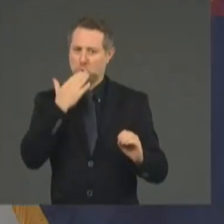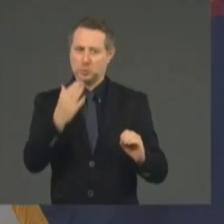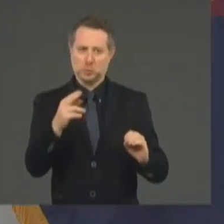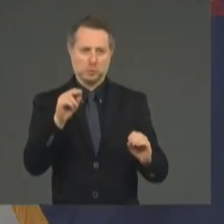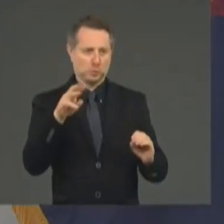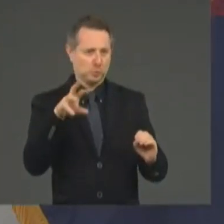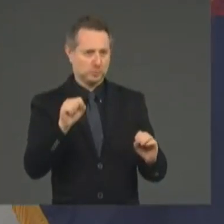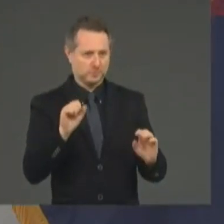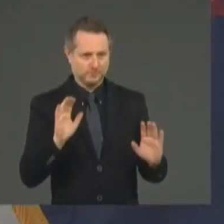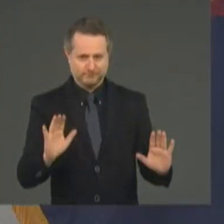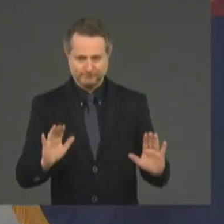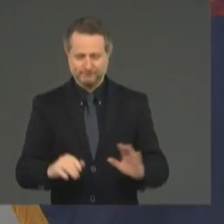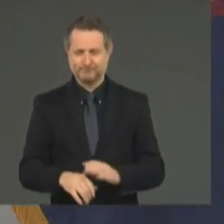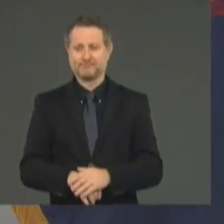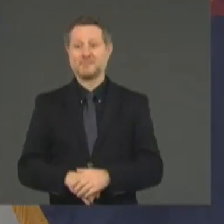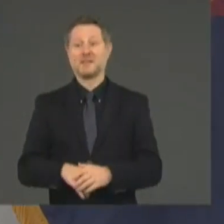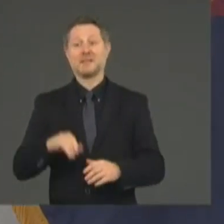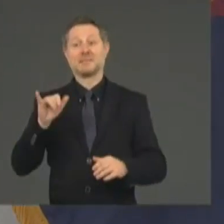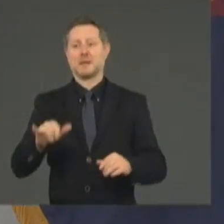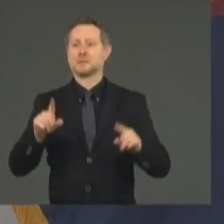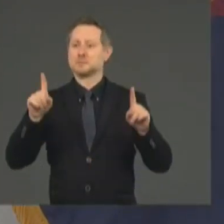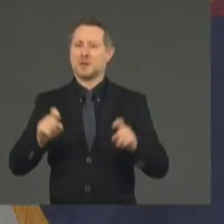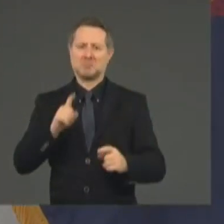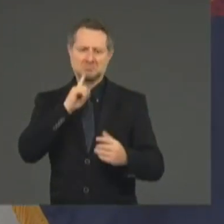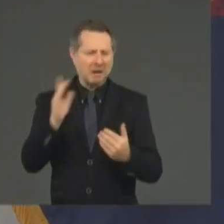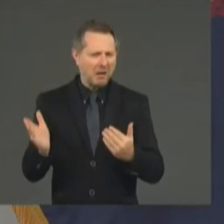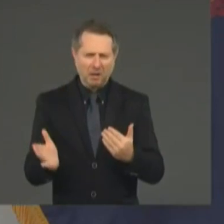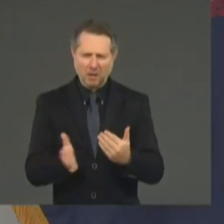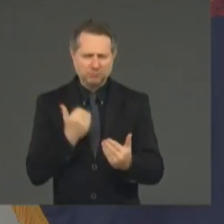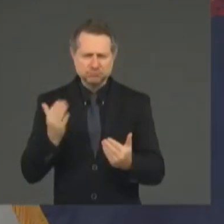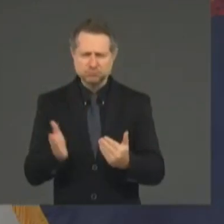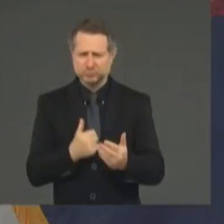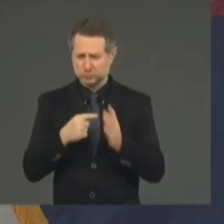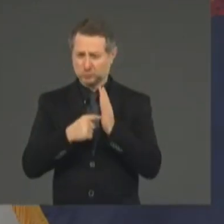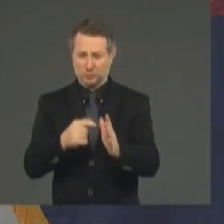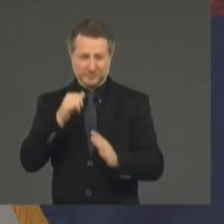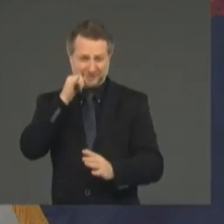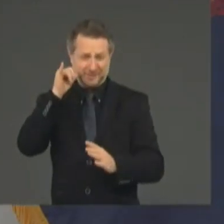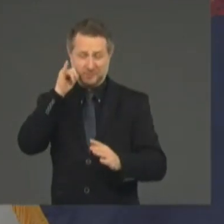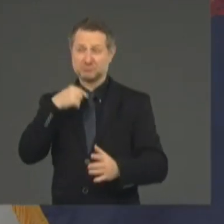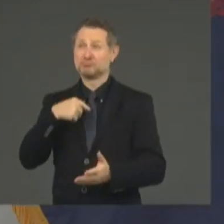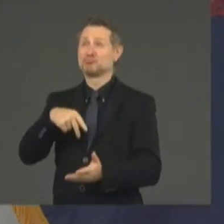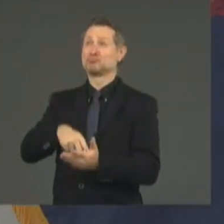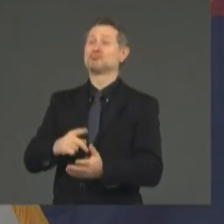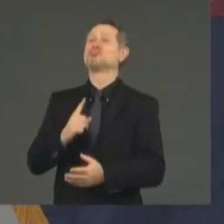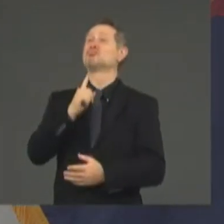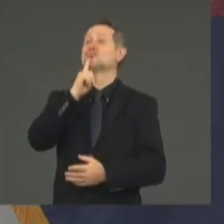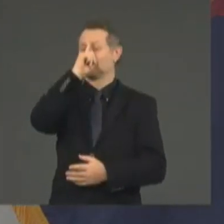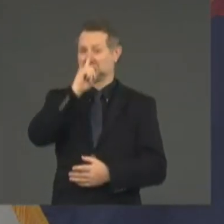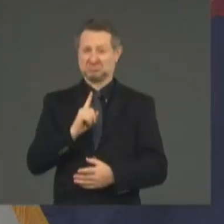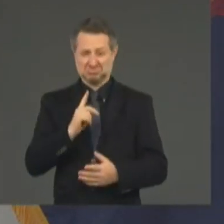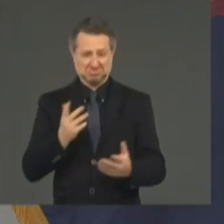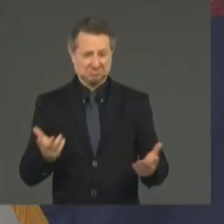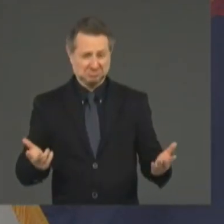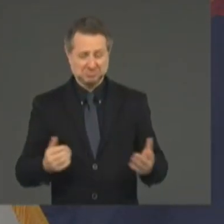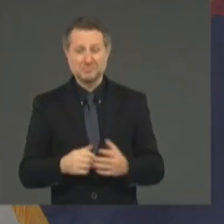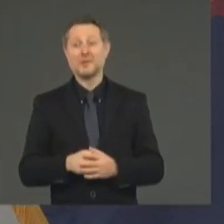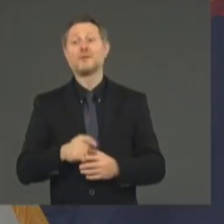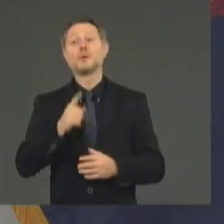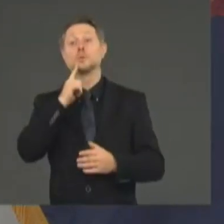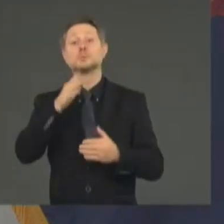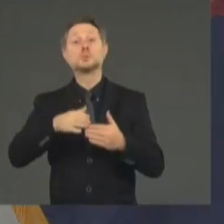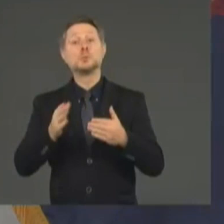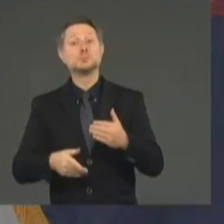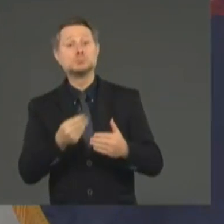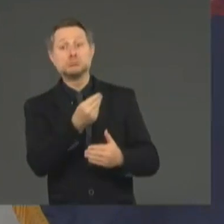take one of those tests, it's very easy. I showed people how easy it was yesterday. And when you find out you're negative, it's